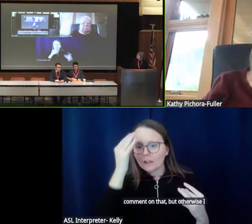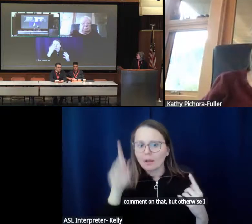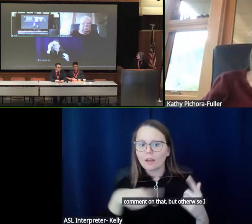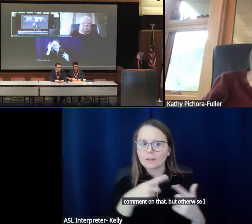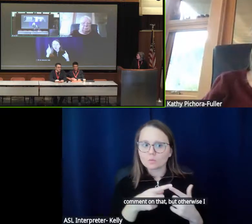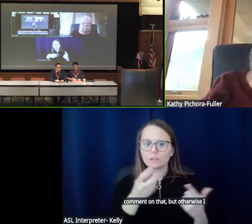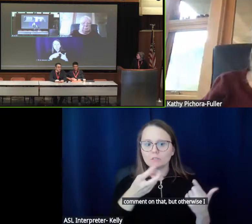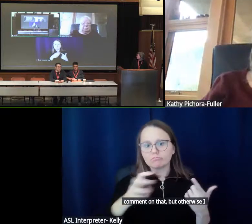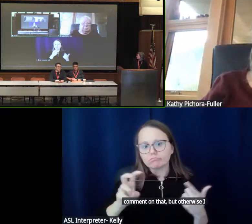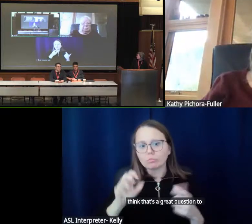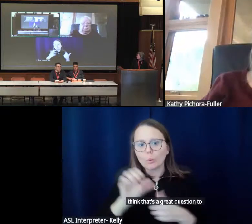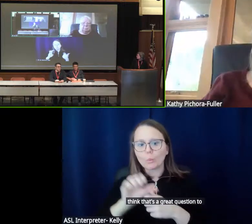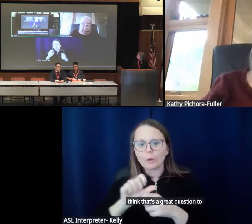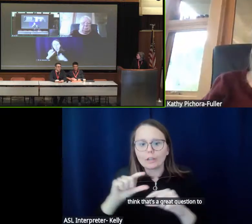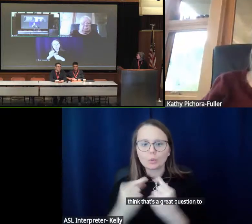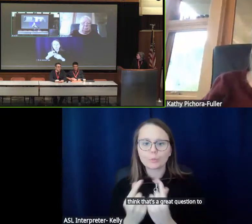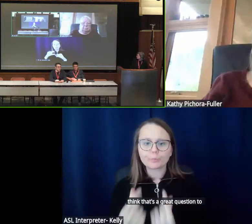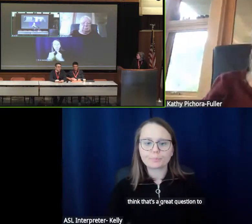working groups.